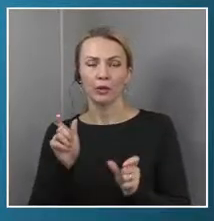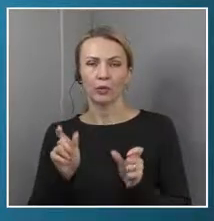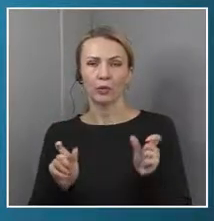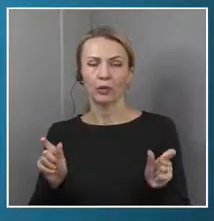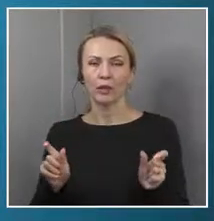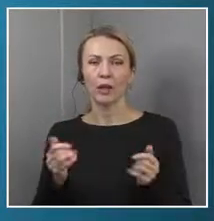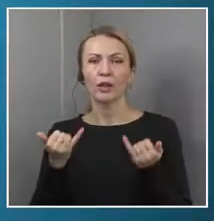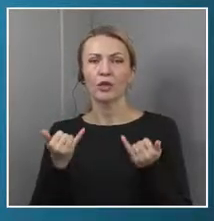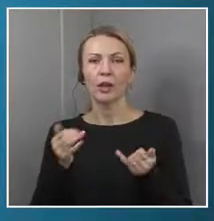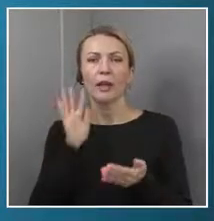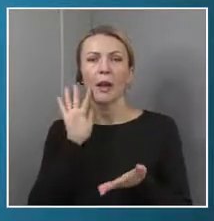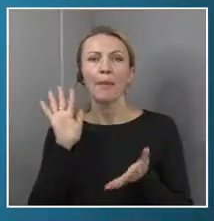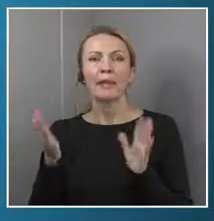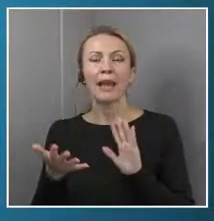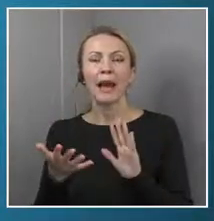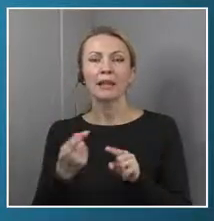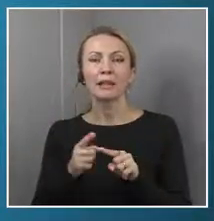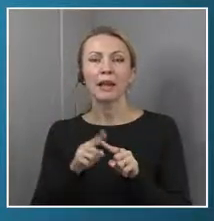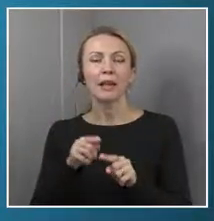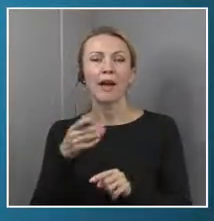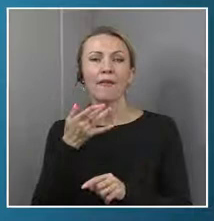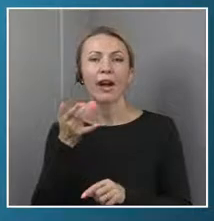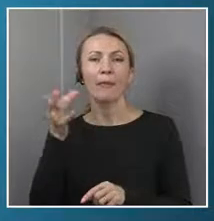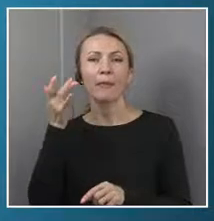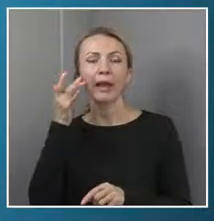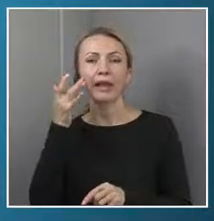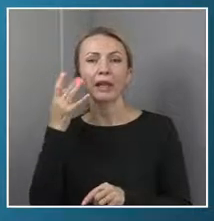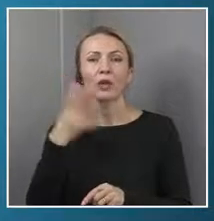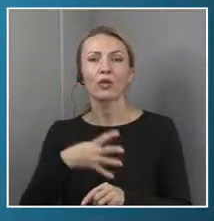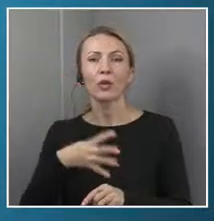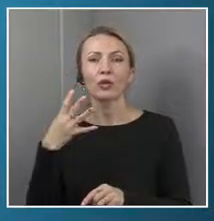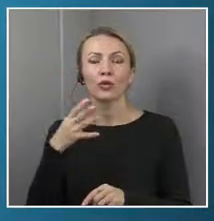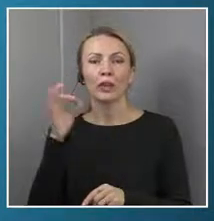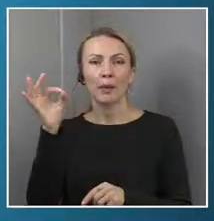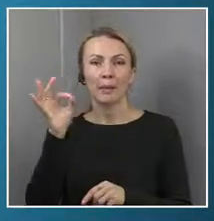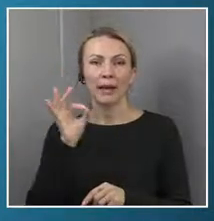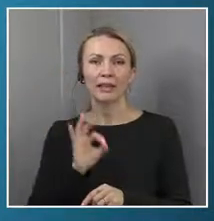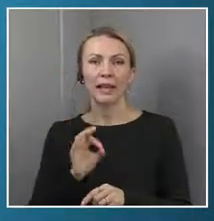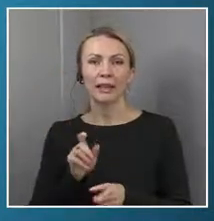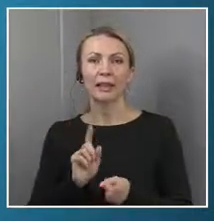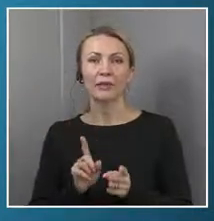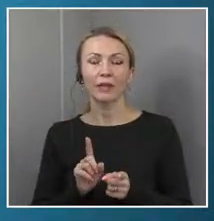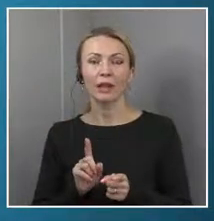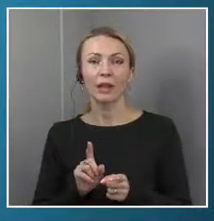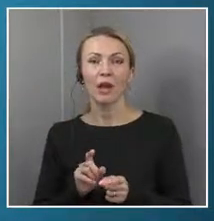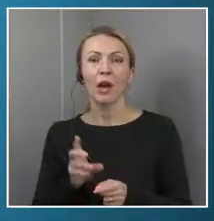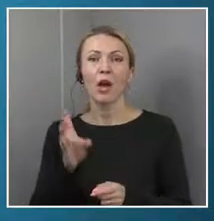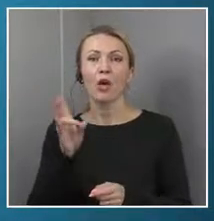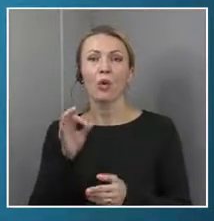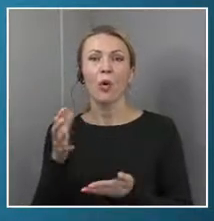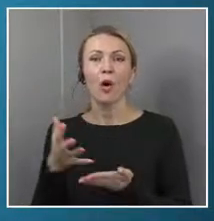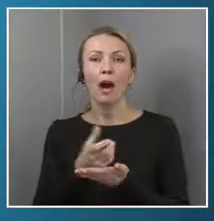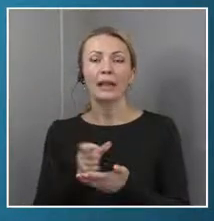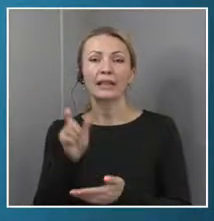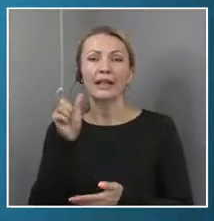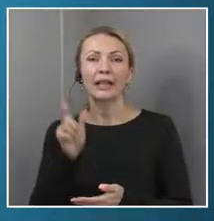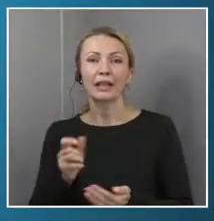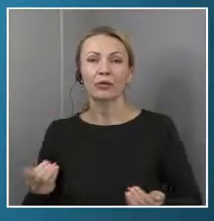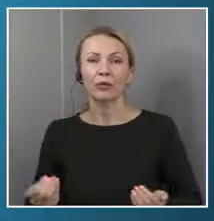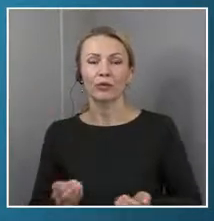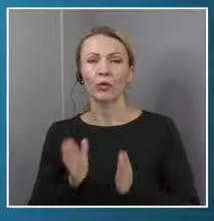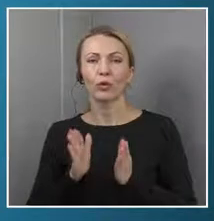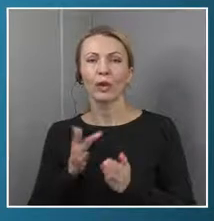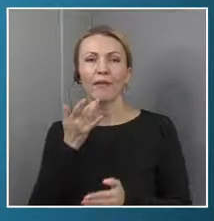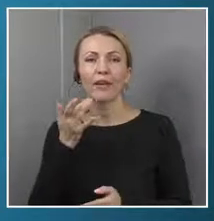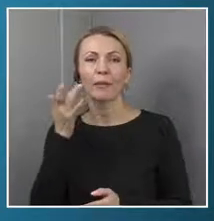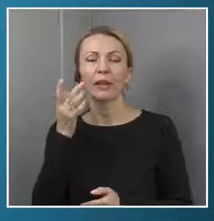in between are 20% people from 36 to 50 years old. Even though